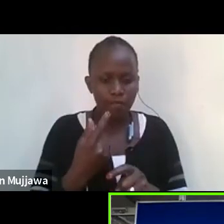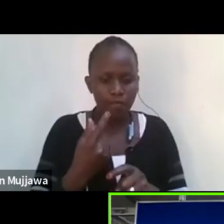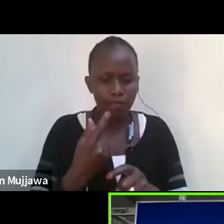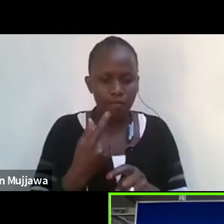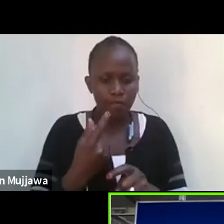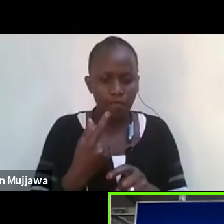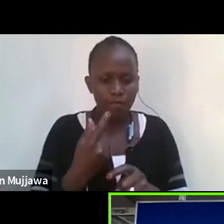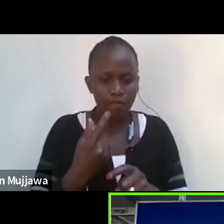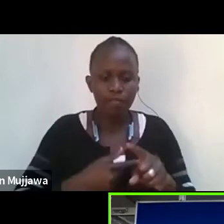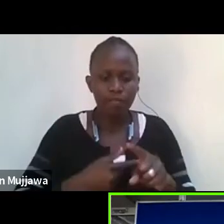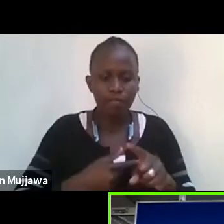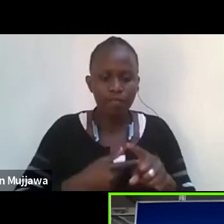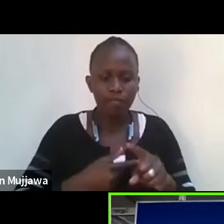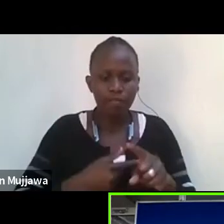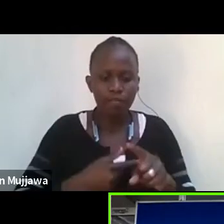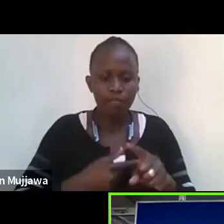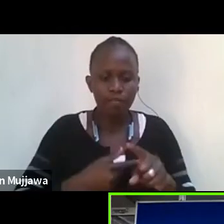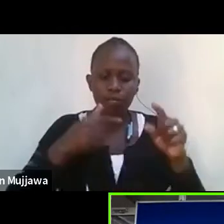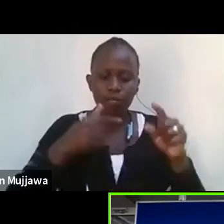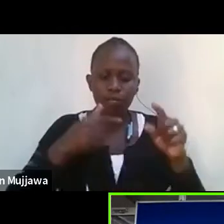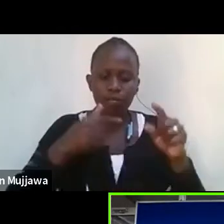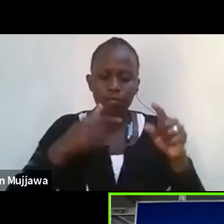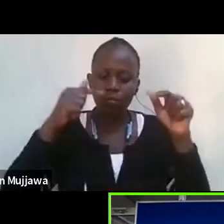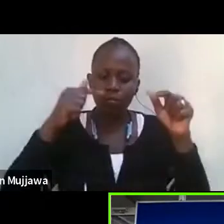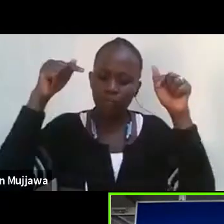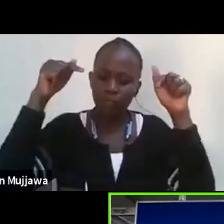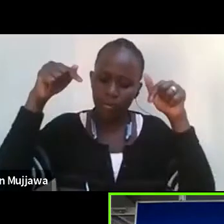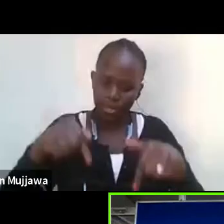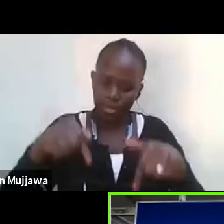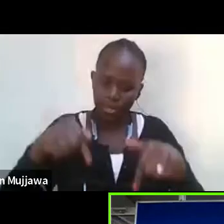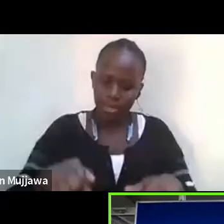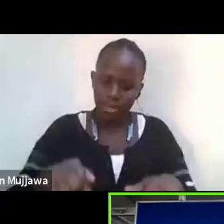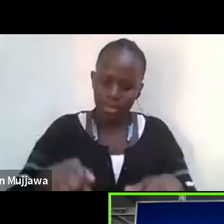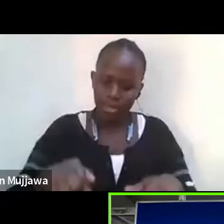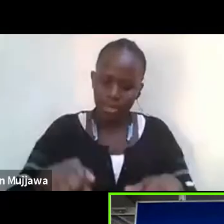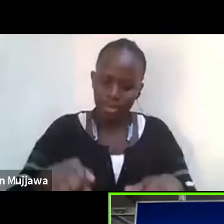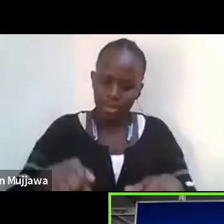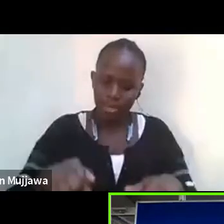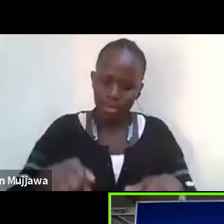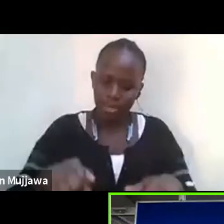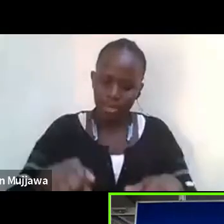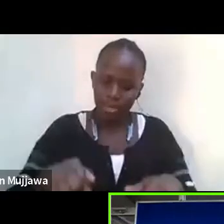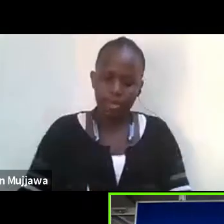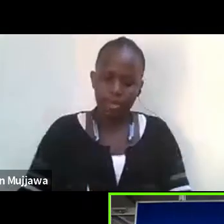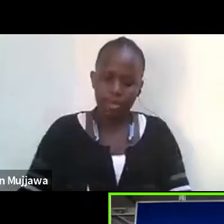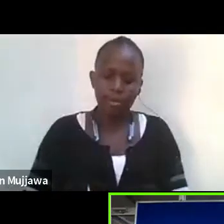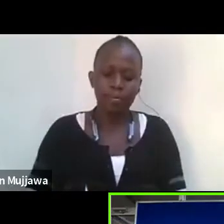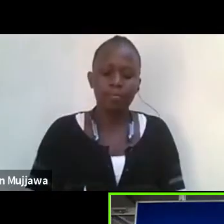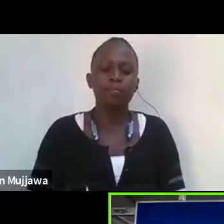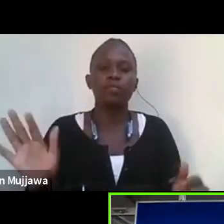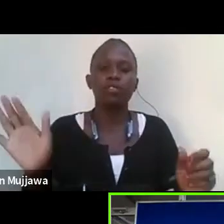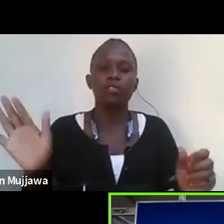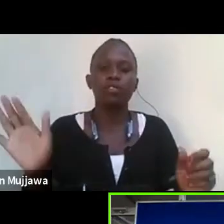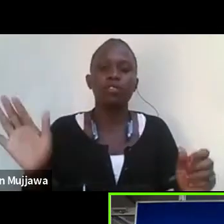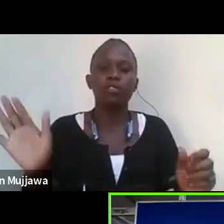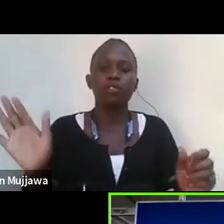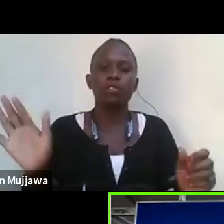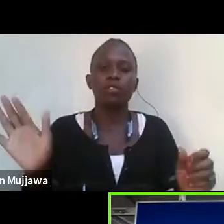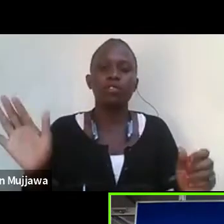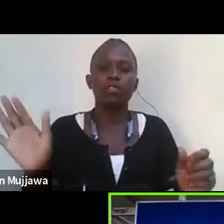logistics, the delays at the border points because of the processes that are important to execute,